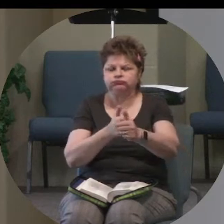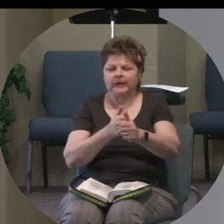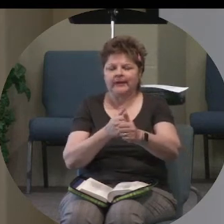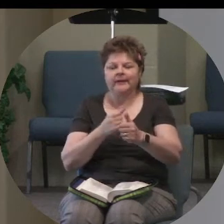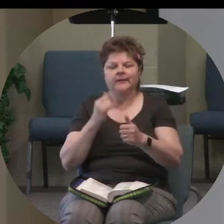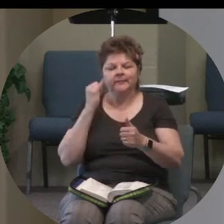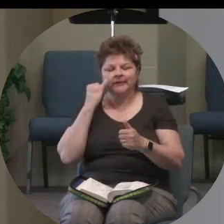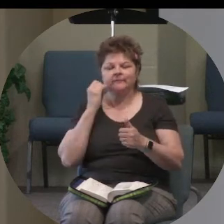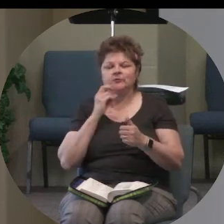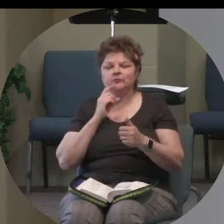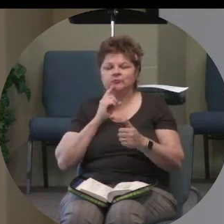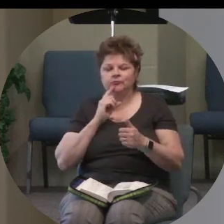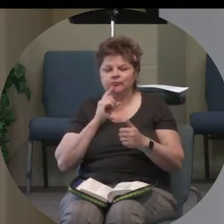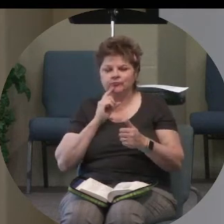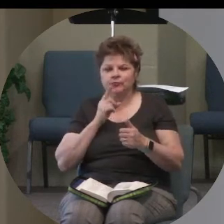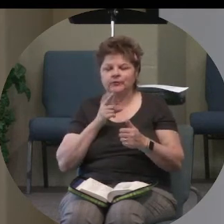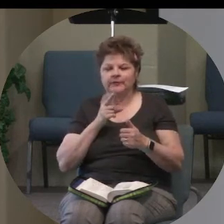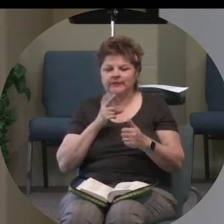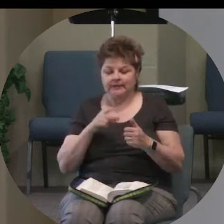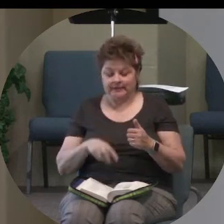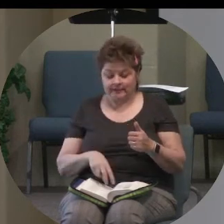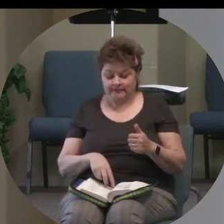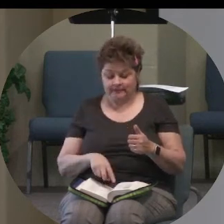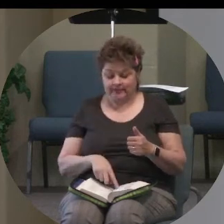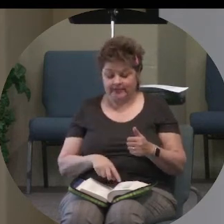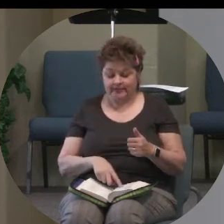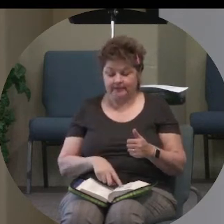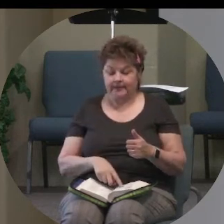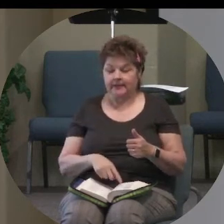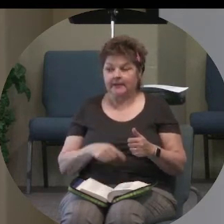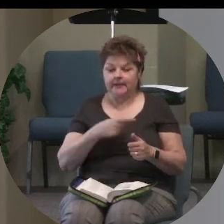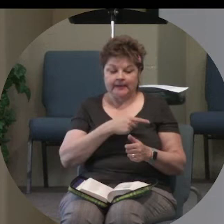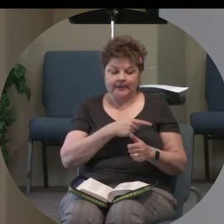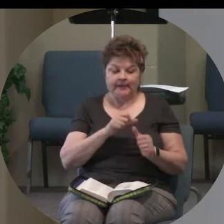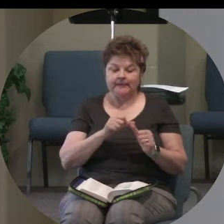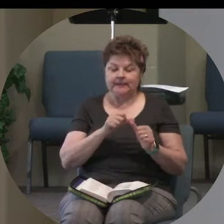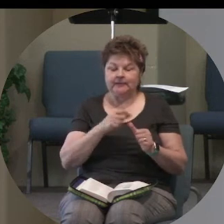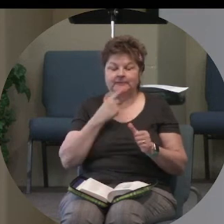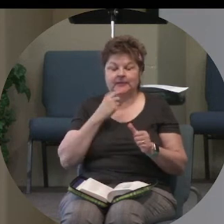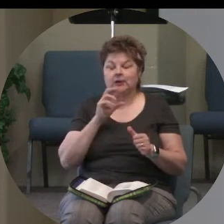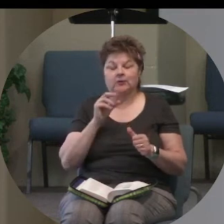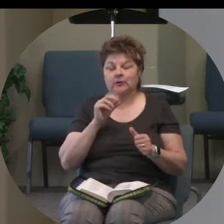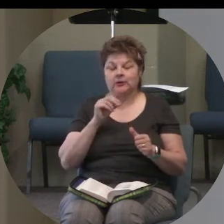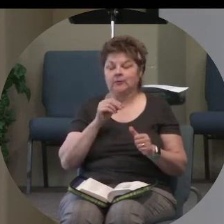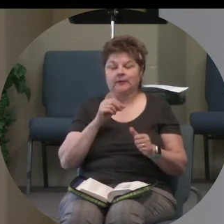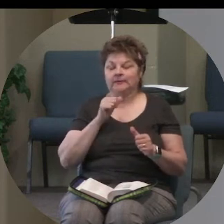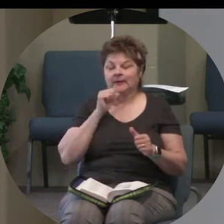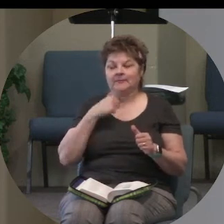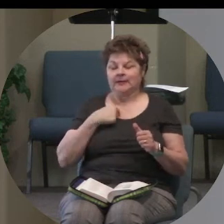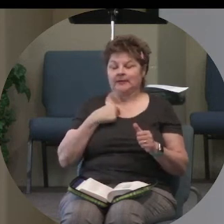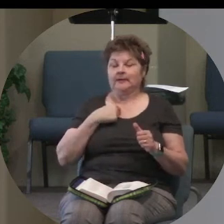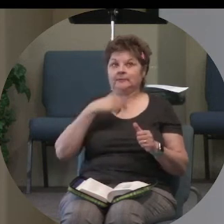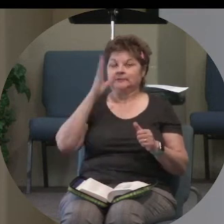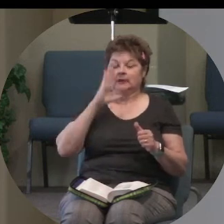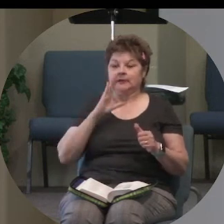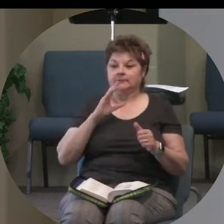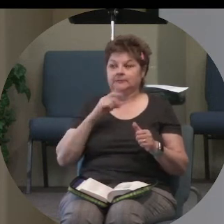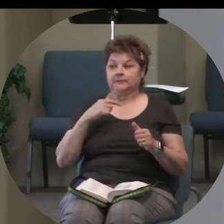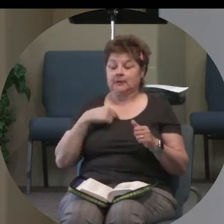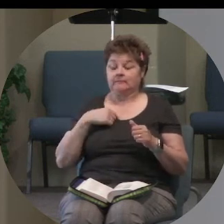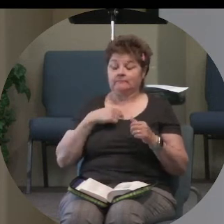18 says, my guess is he pointed back to God constantly. No, that was God. Like, I went to bed, woke up the next morning, and the army was